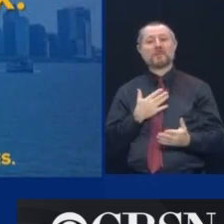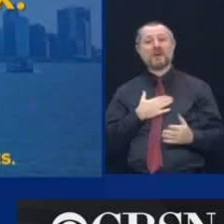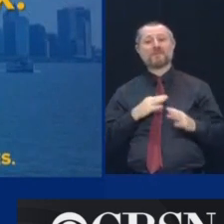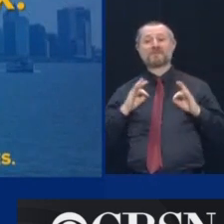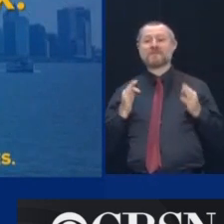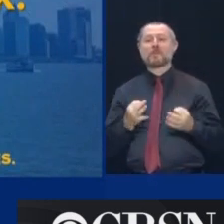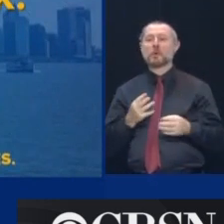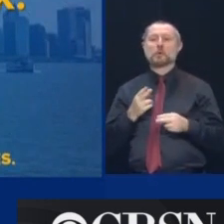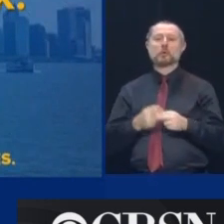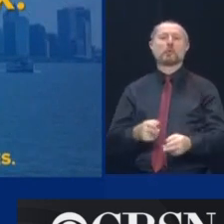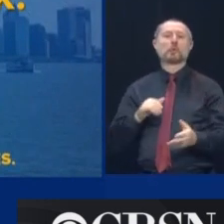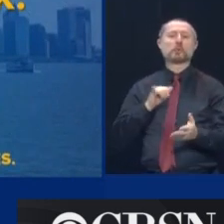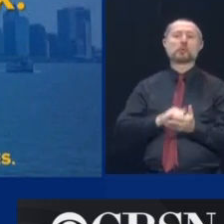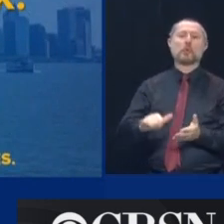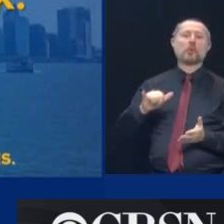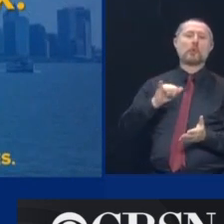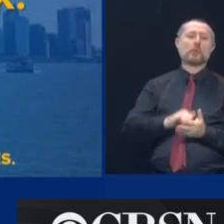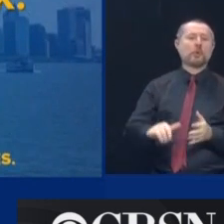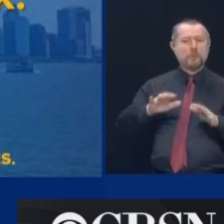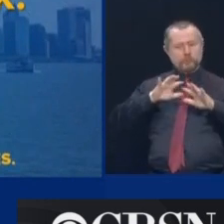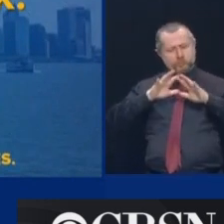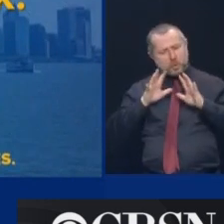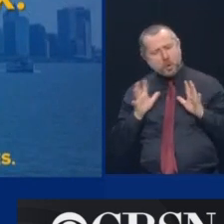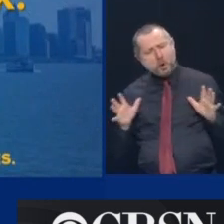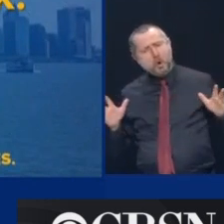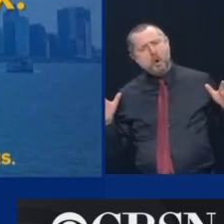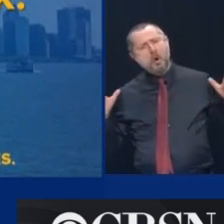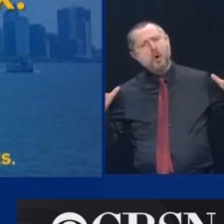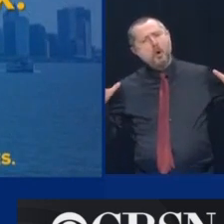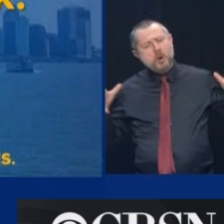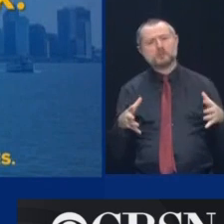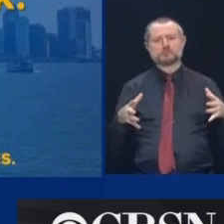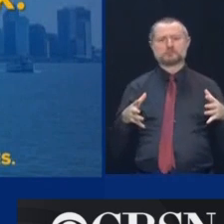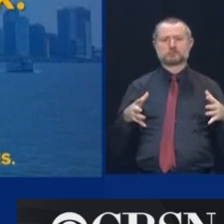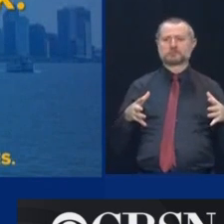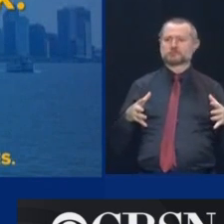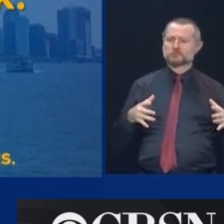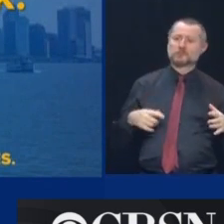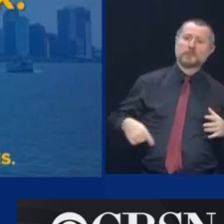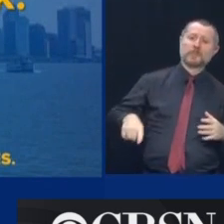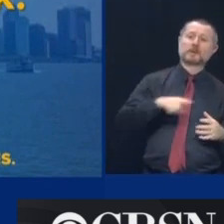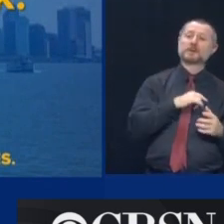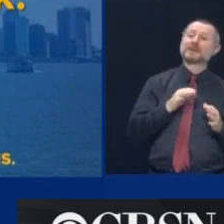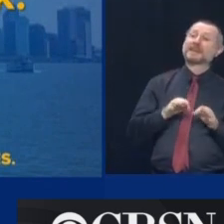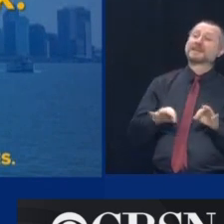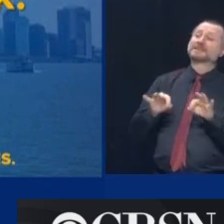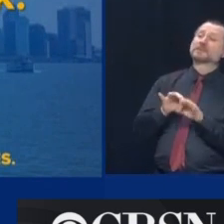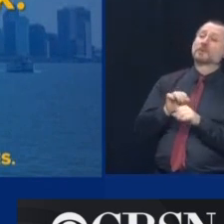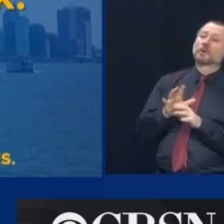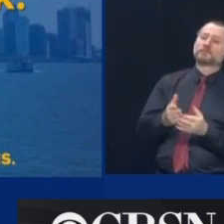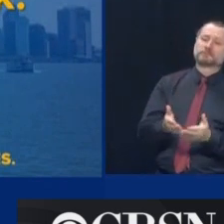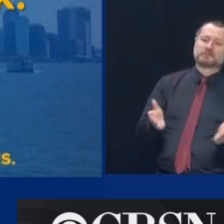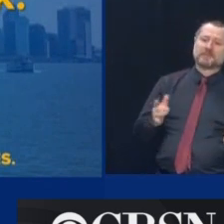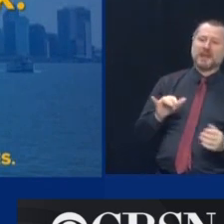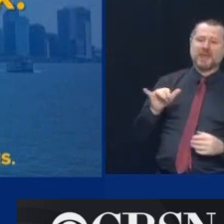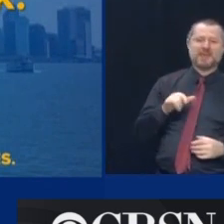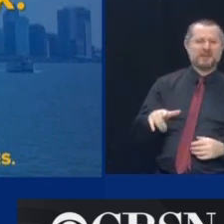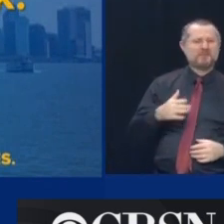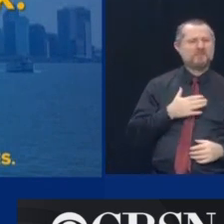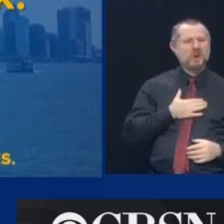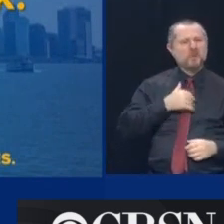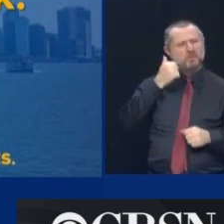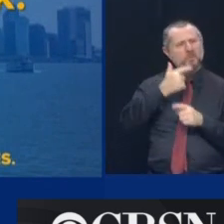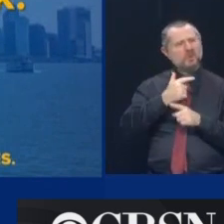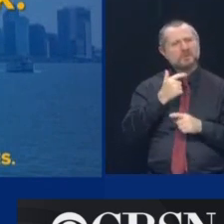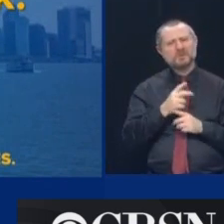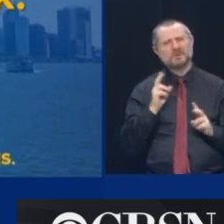York. Those essential workers showed up like they were your brother or your sister or your